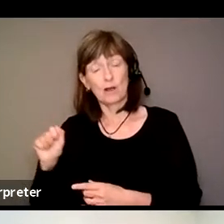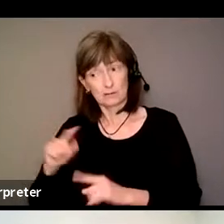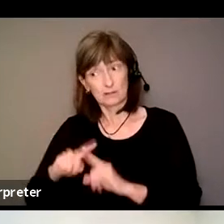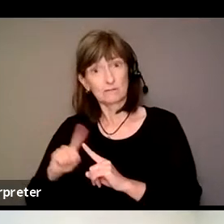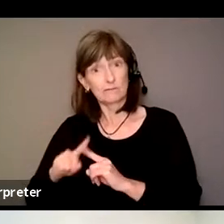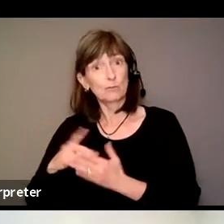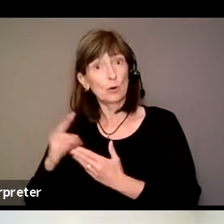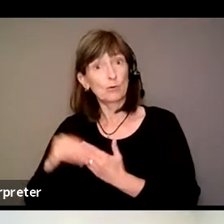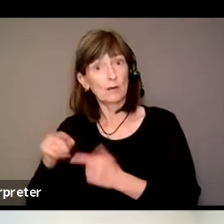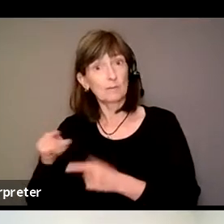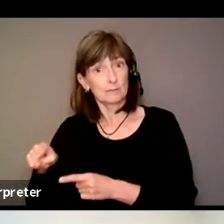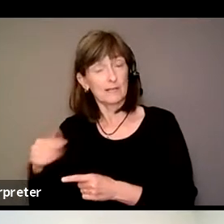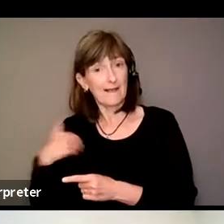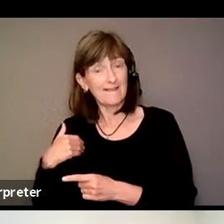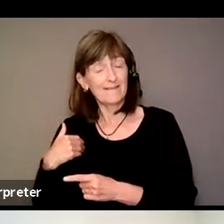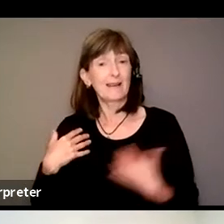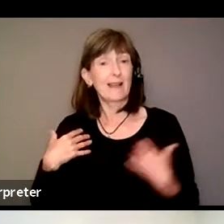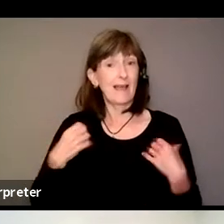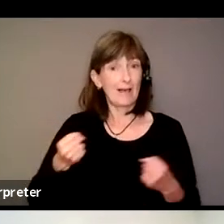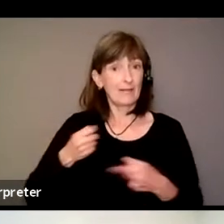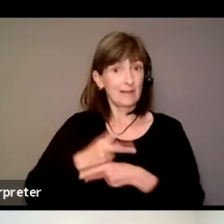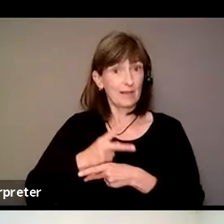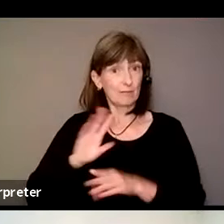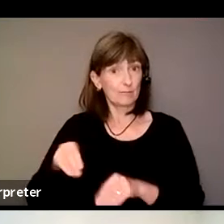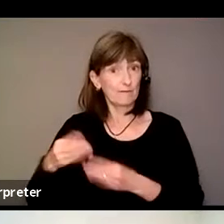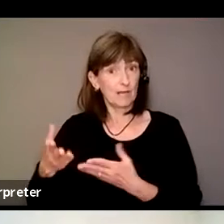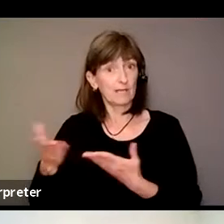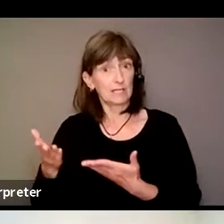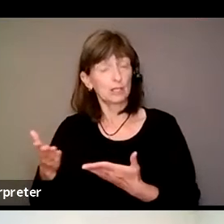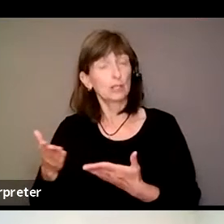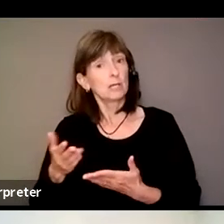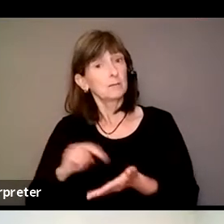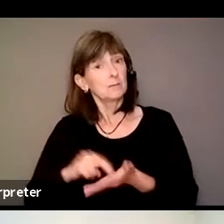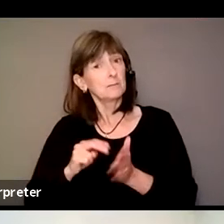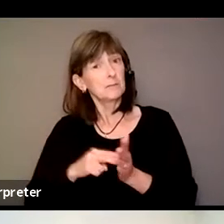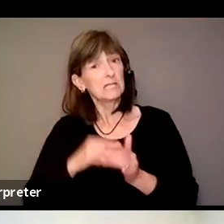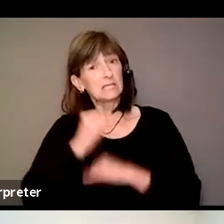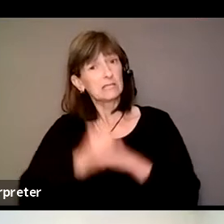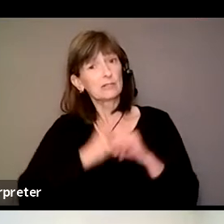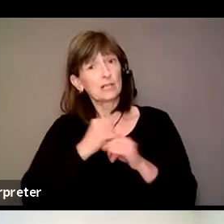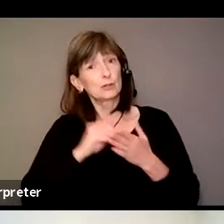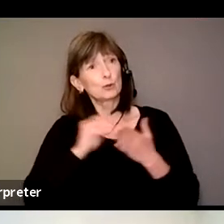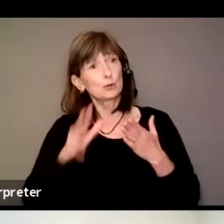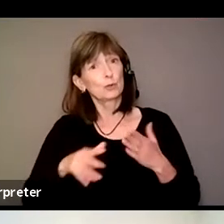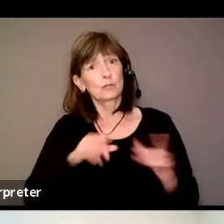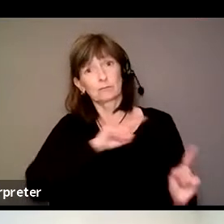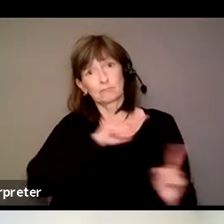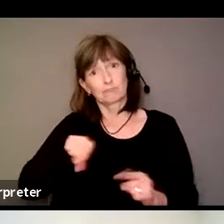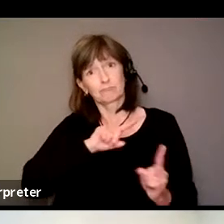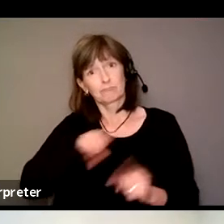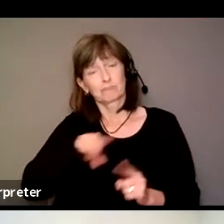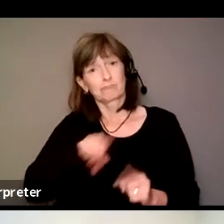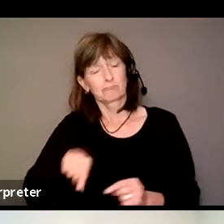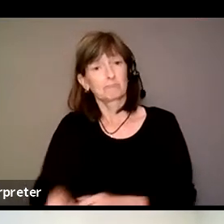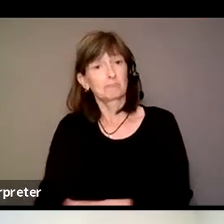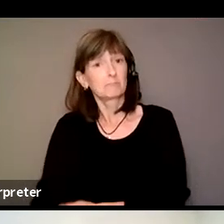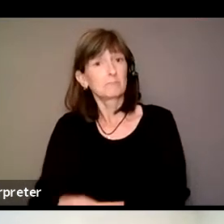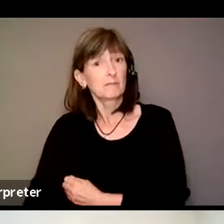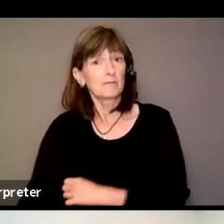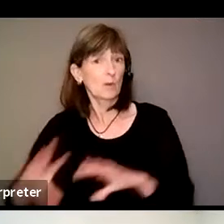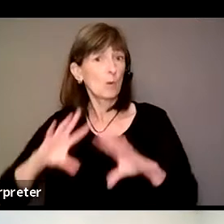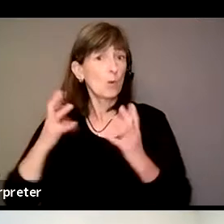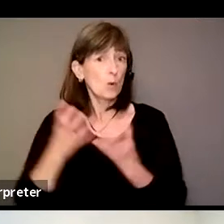we also have a significant healthcare service here that attracts students, professionals, doctors from all over the